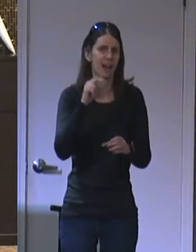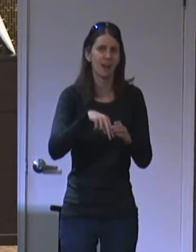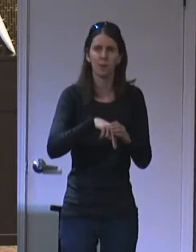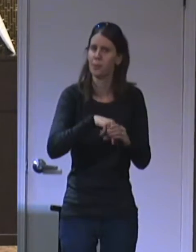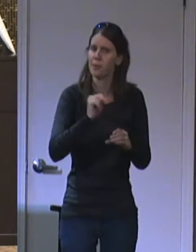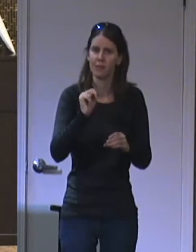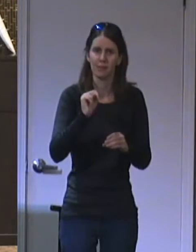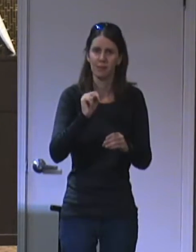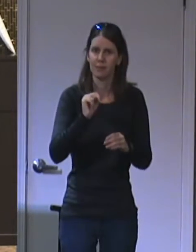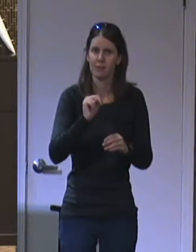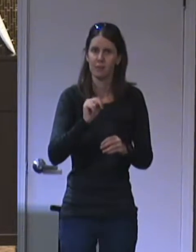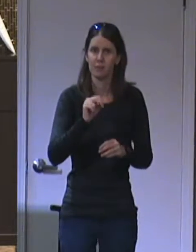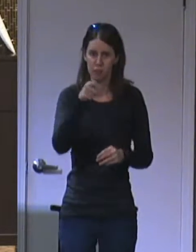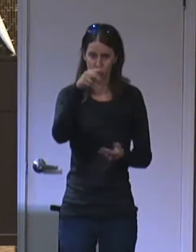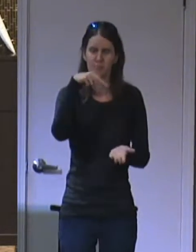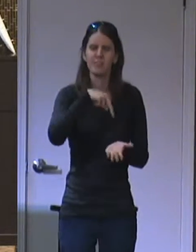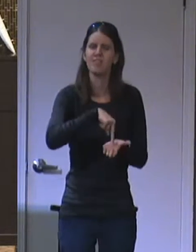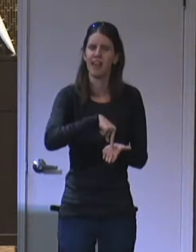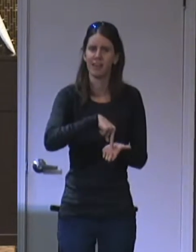in your life.